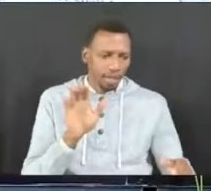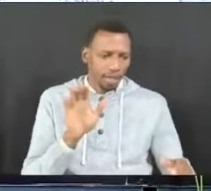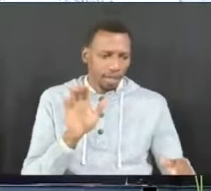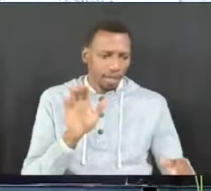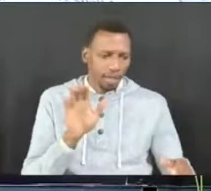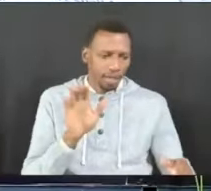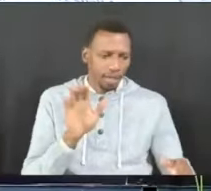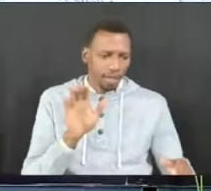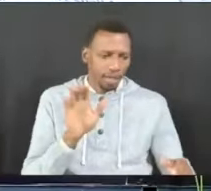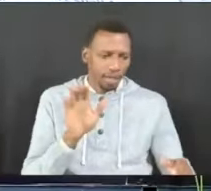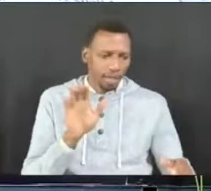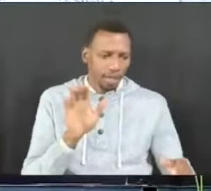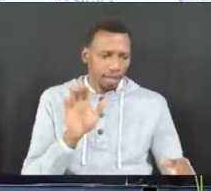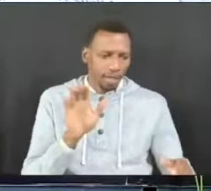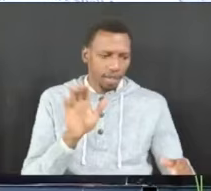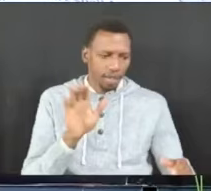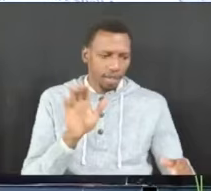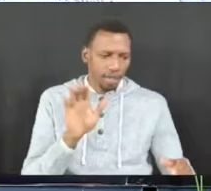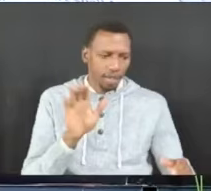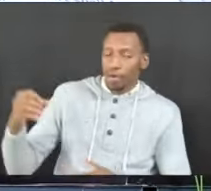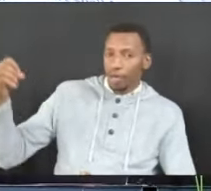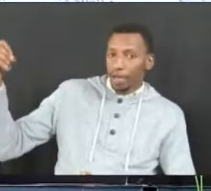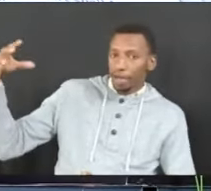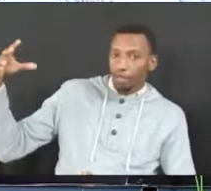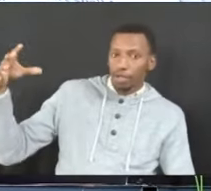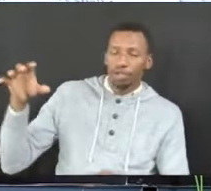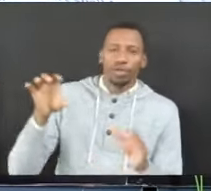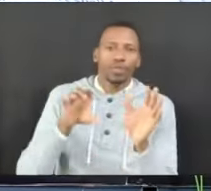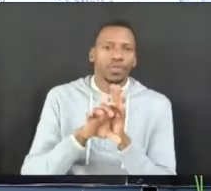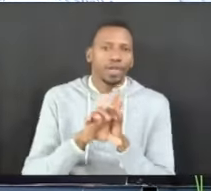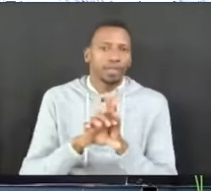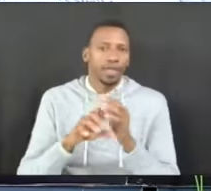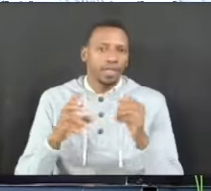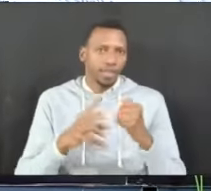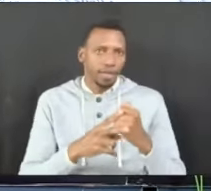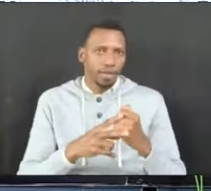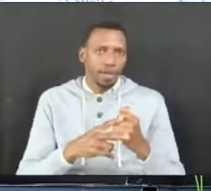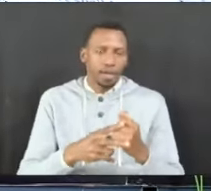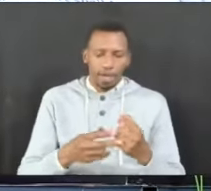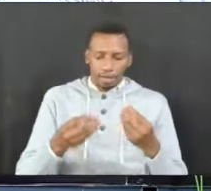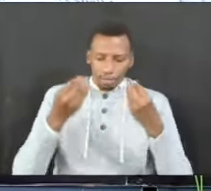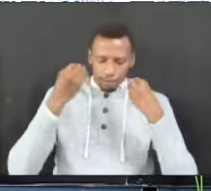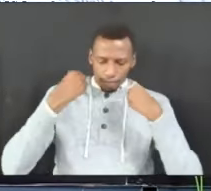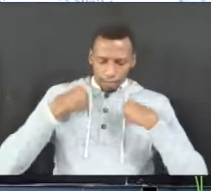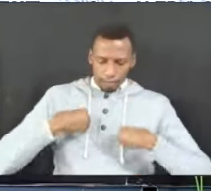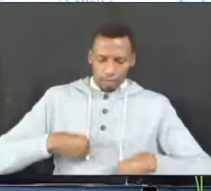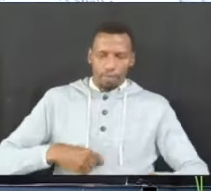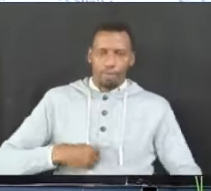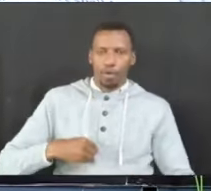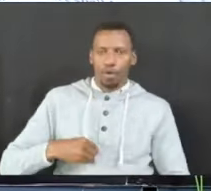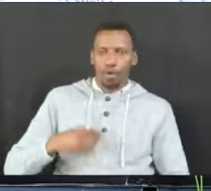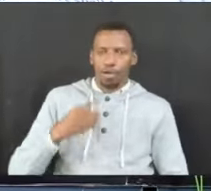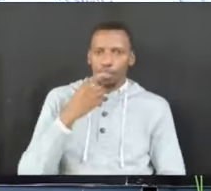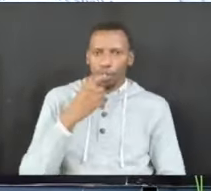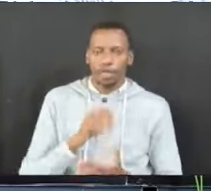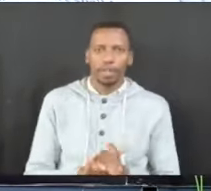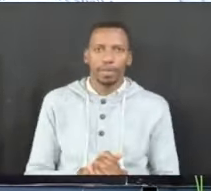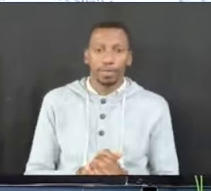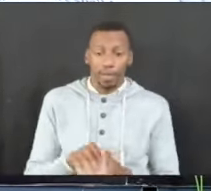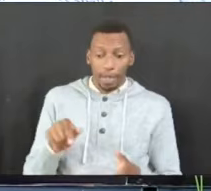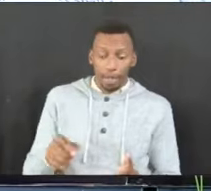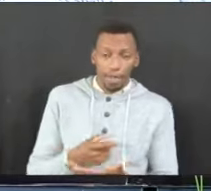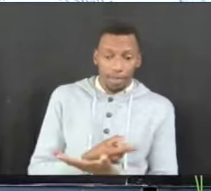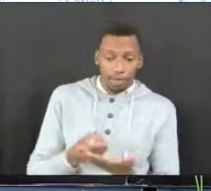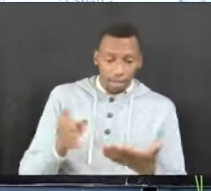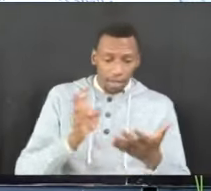7 that are robed in white. I was reading a book in the course of this week. The book